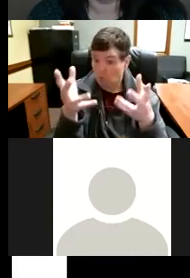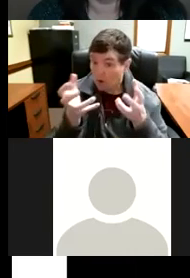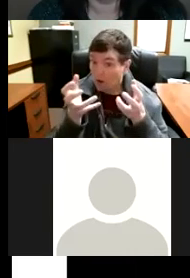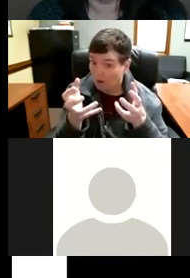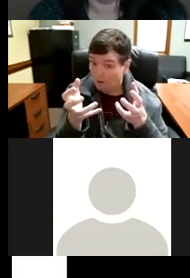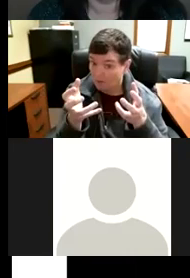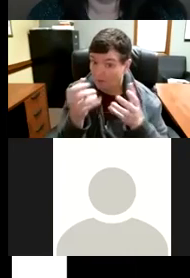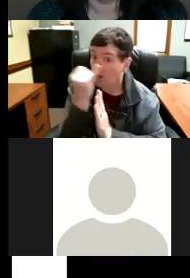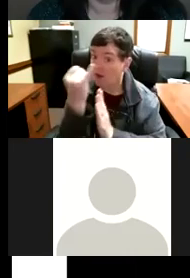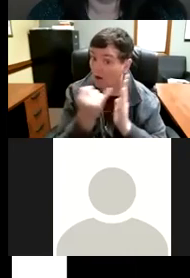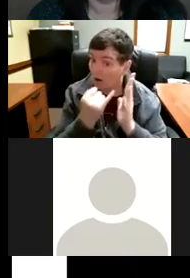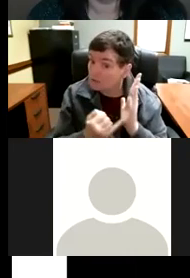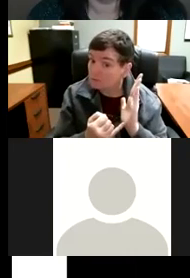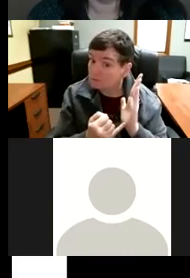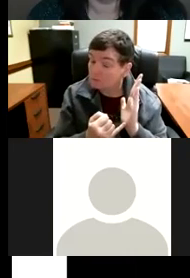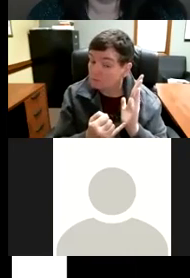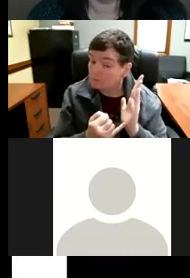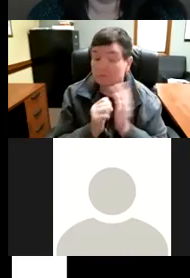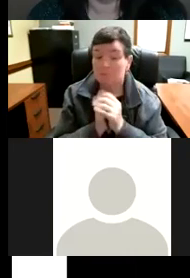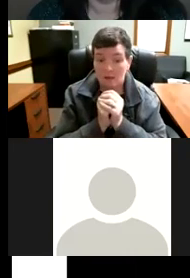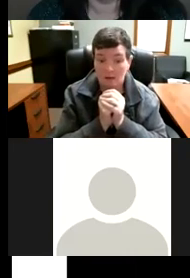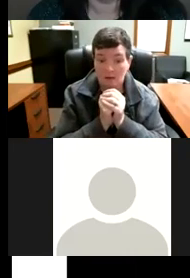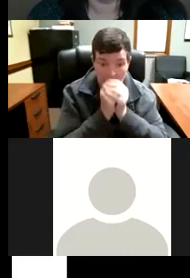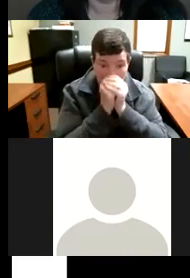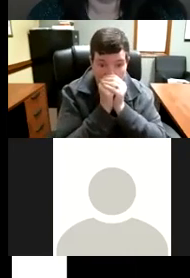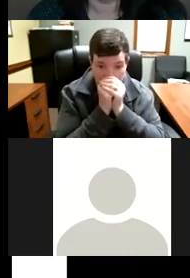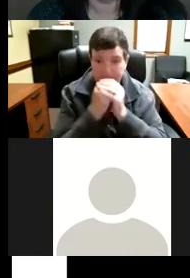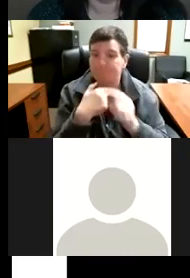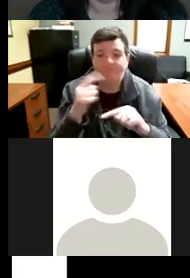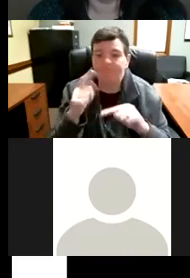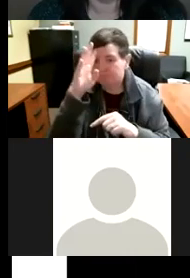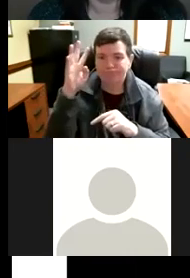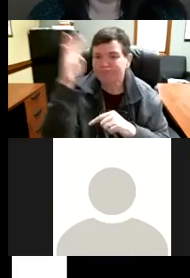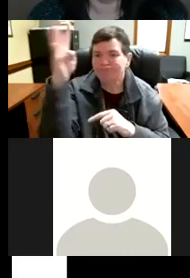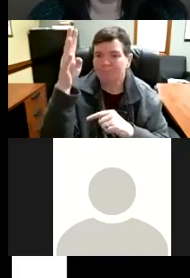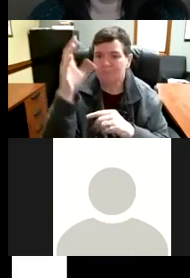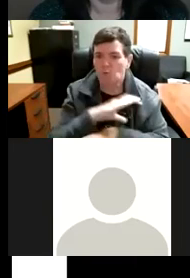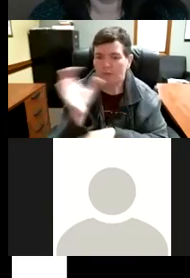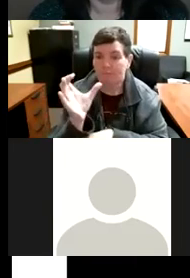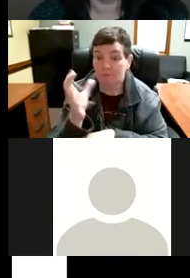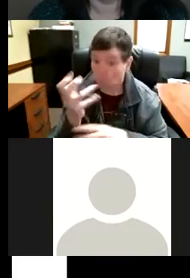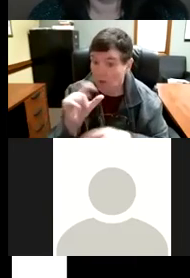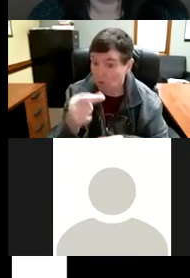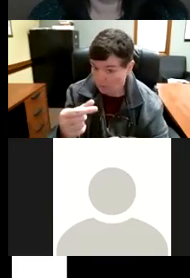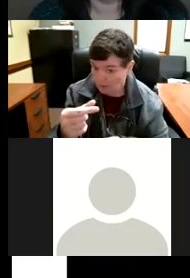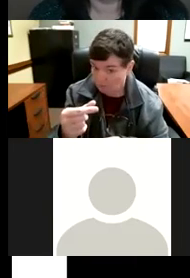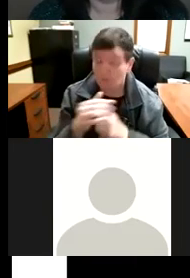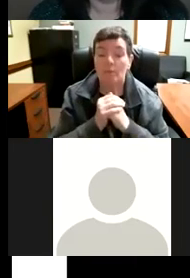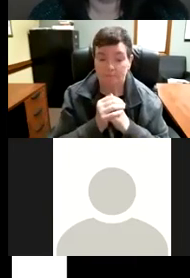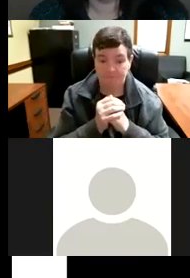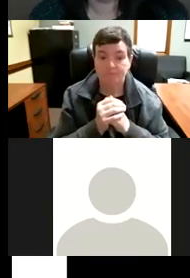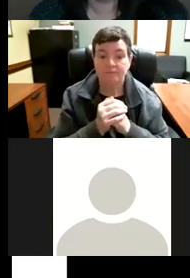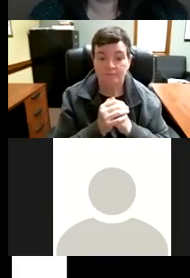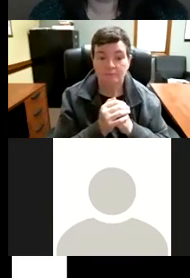want art. Well, I can't make Christmas happen. Green. Okay, want green?